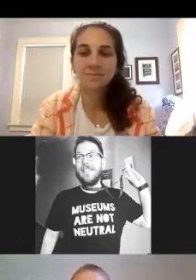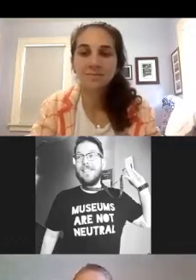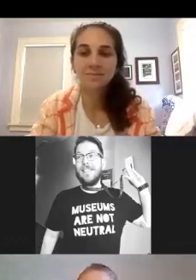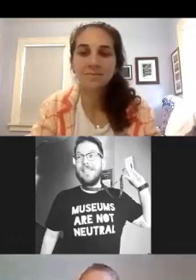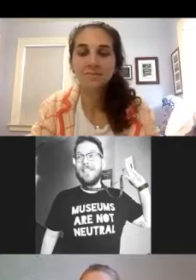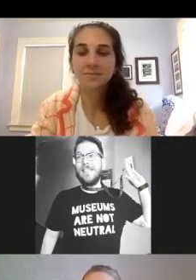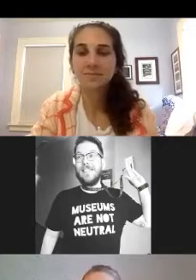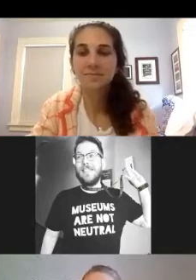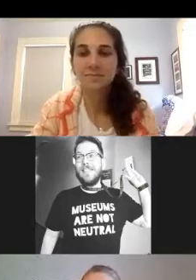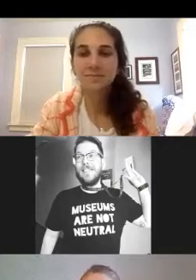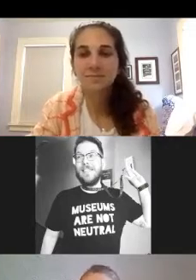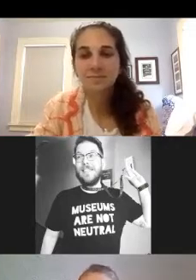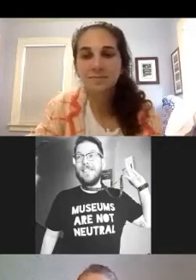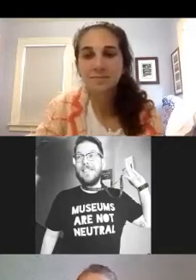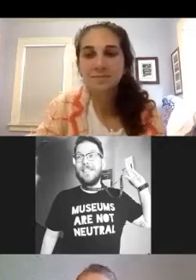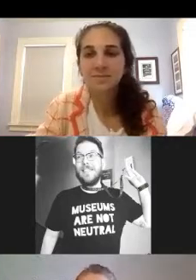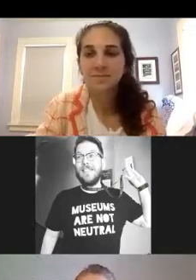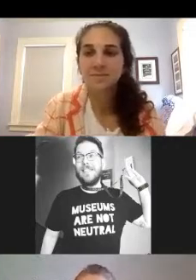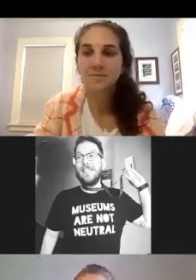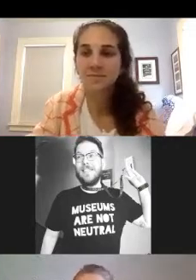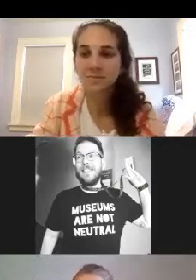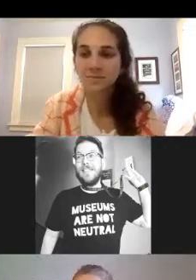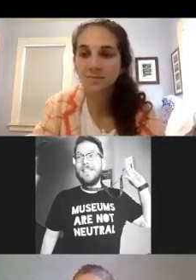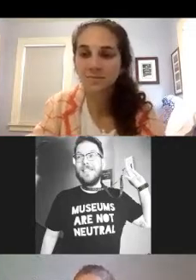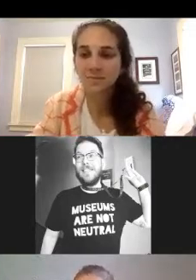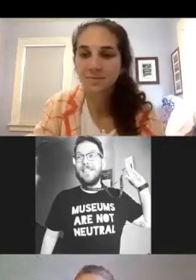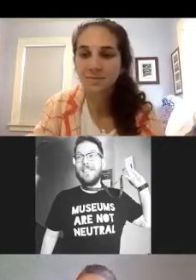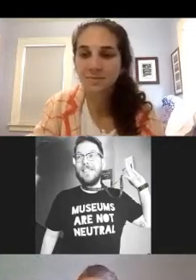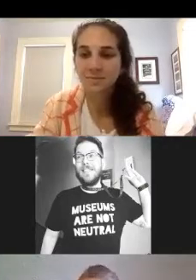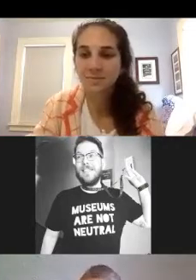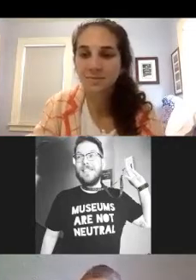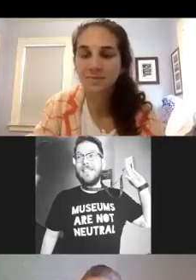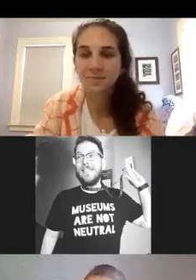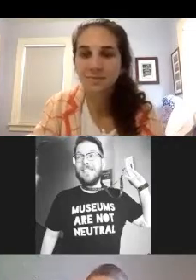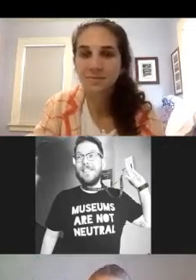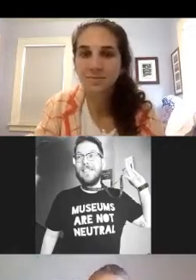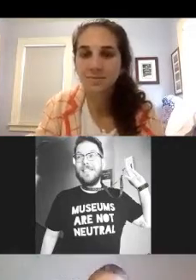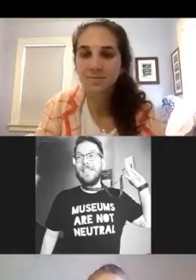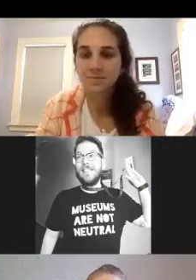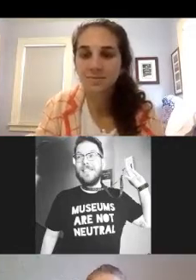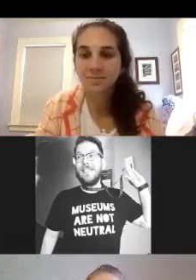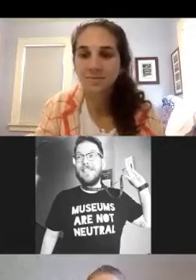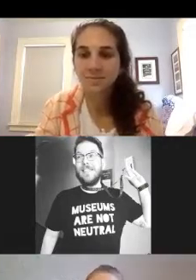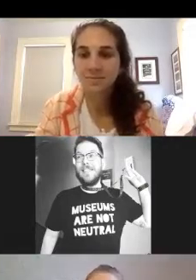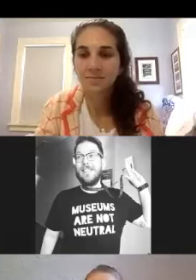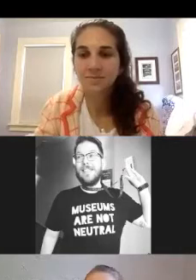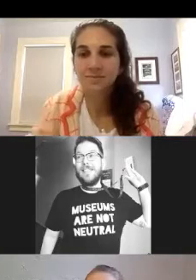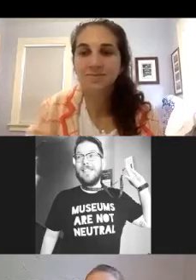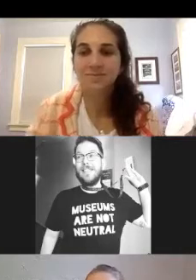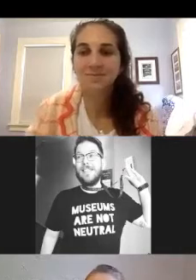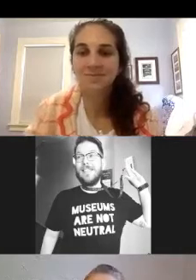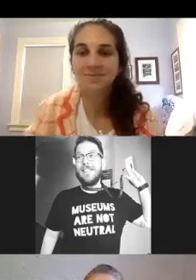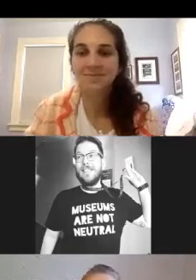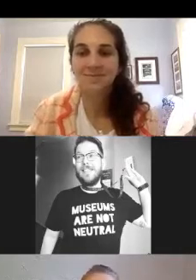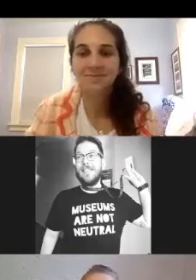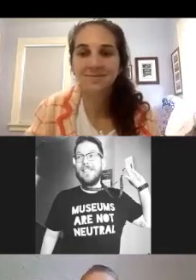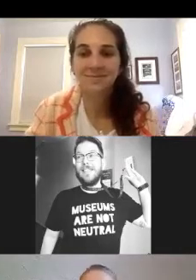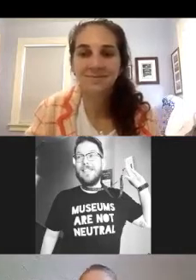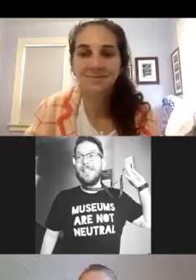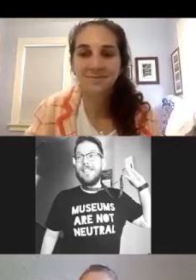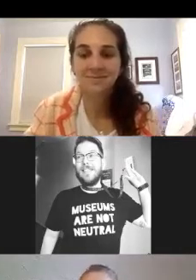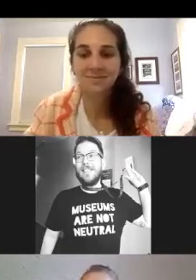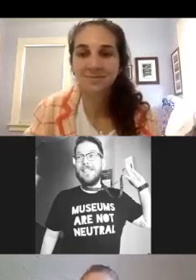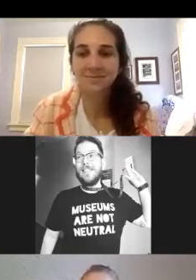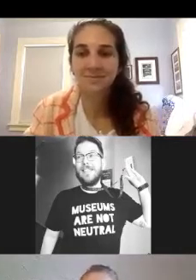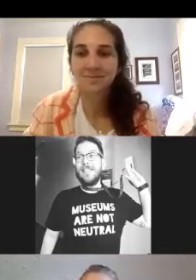support people in having a personally relevant experience at MoCA, or thinking of visitors as learners.